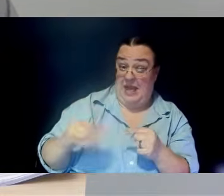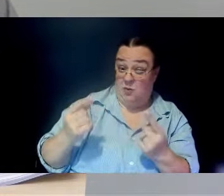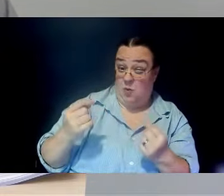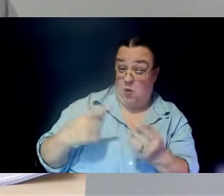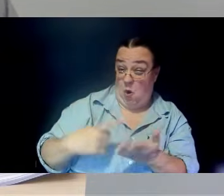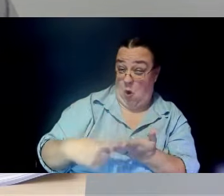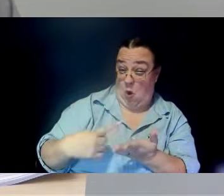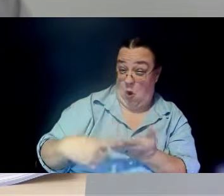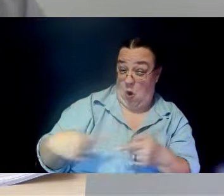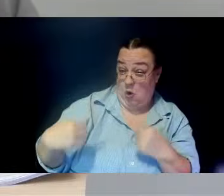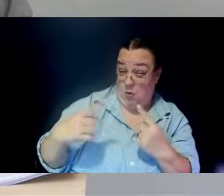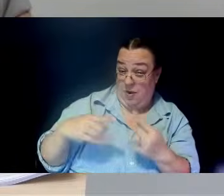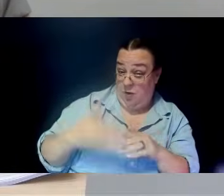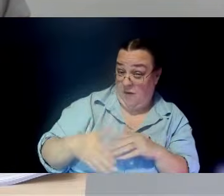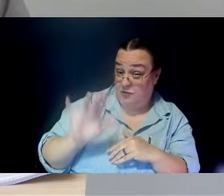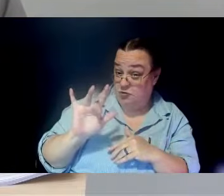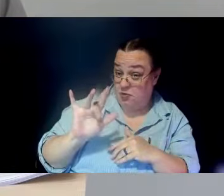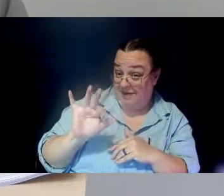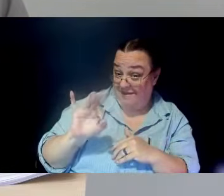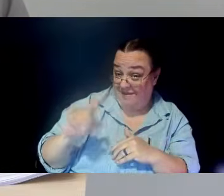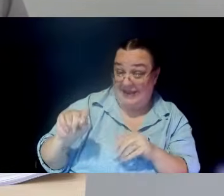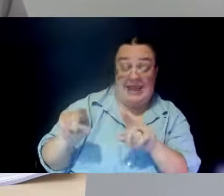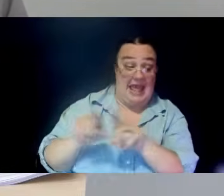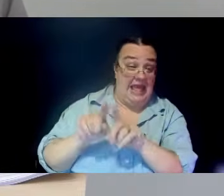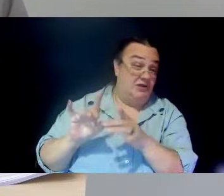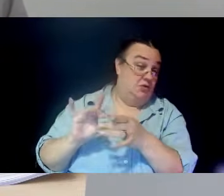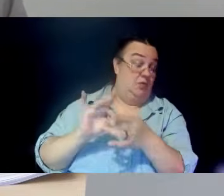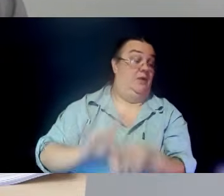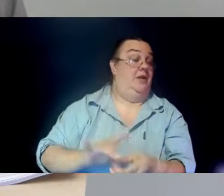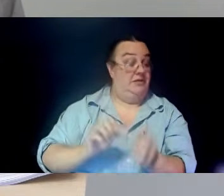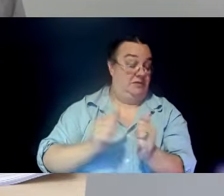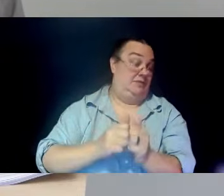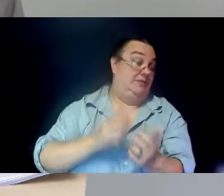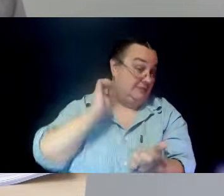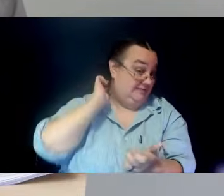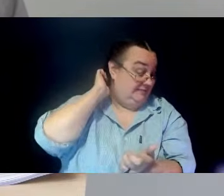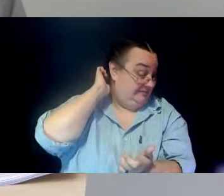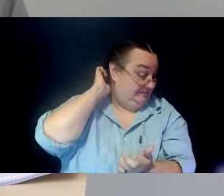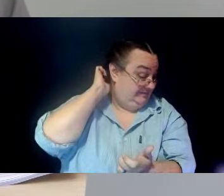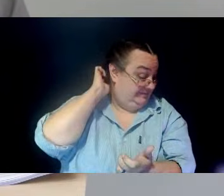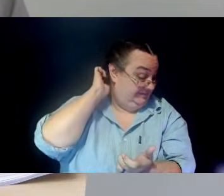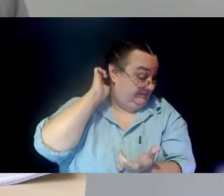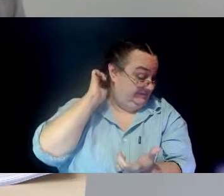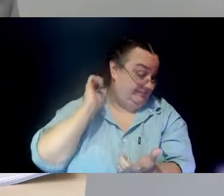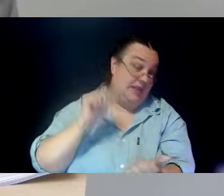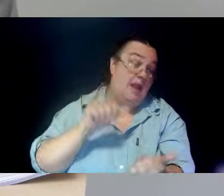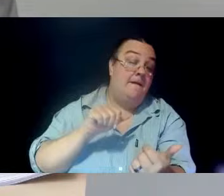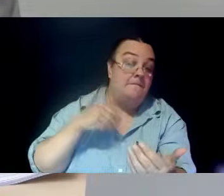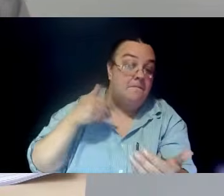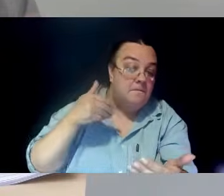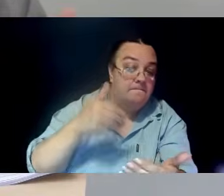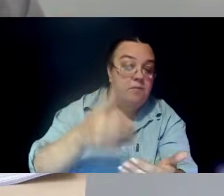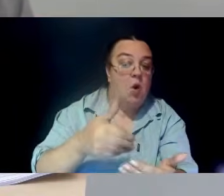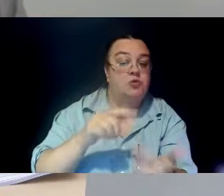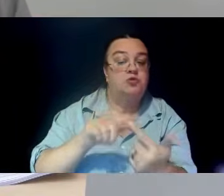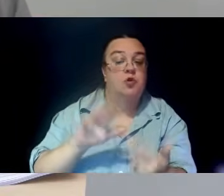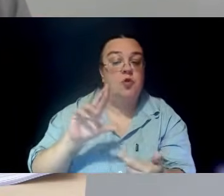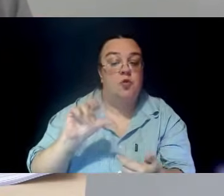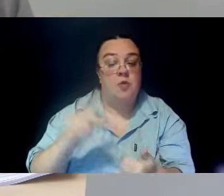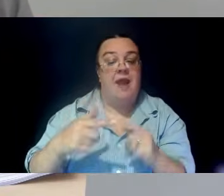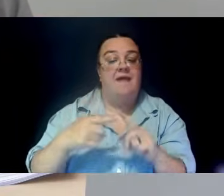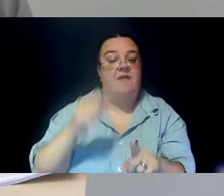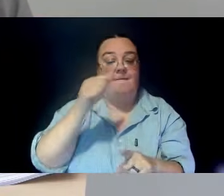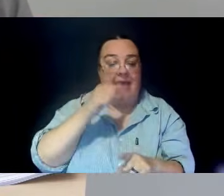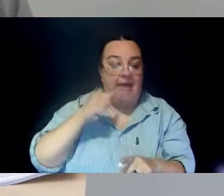25 feet as it relates to the approach to the ramps coming from the Amazon building up.